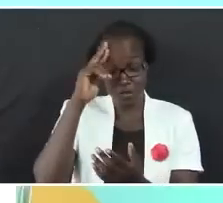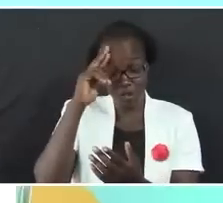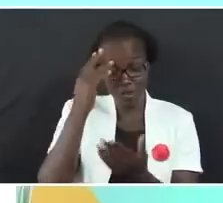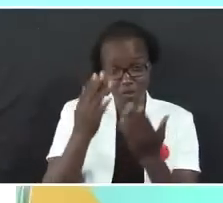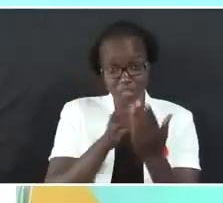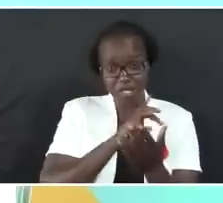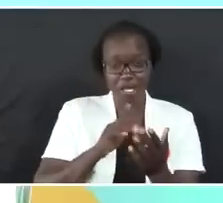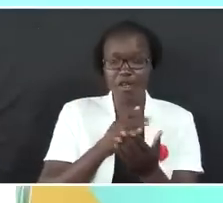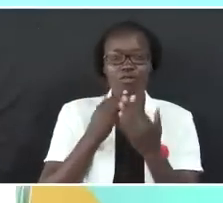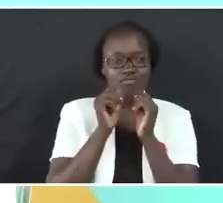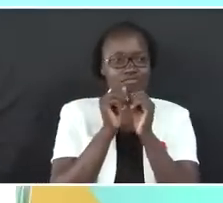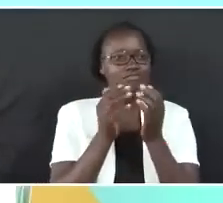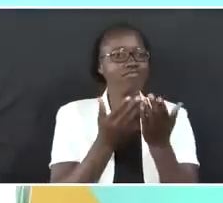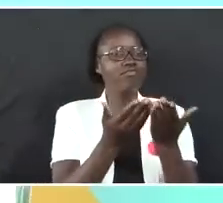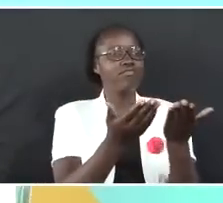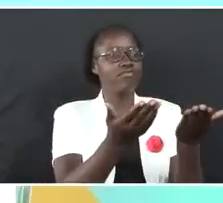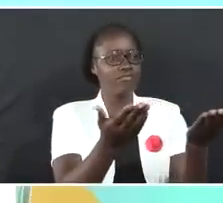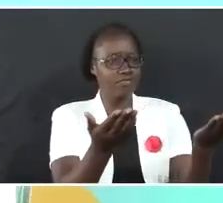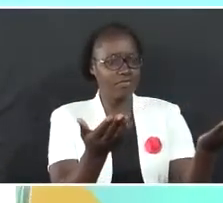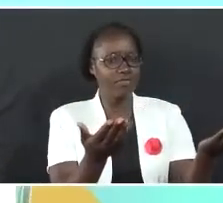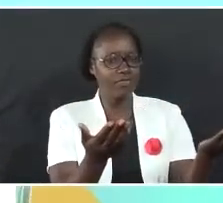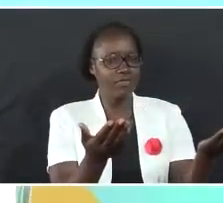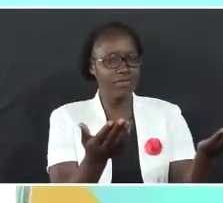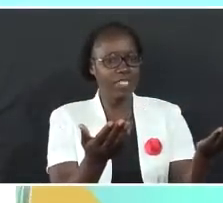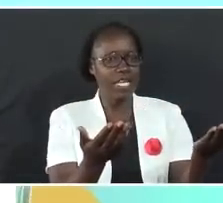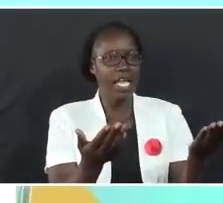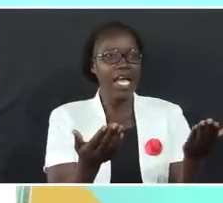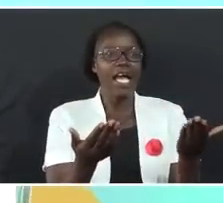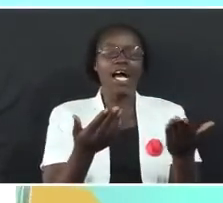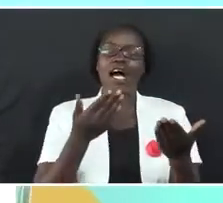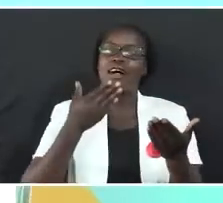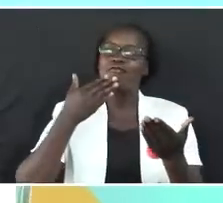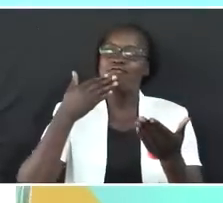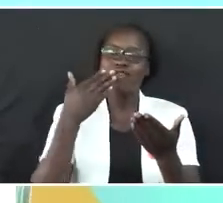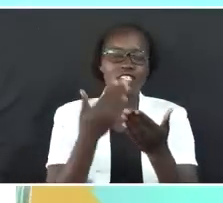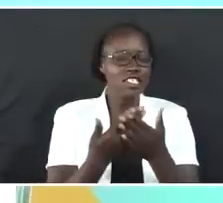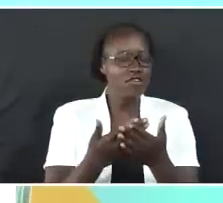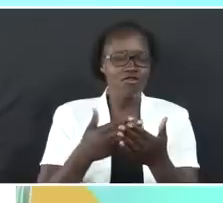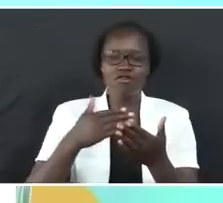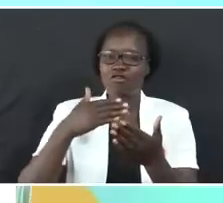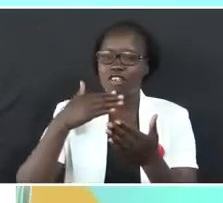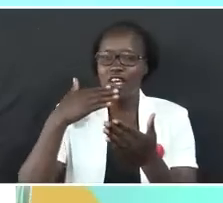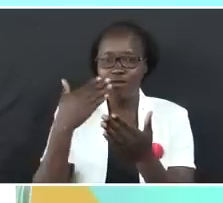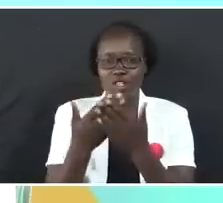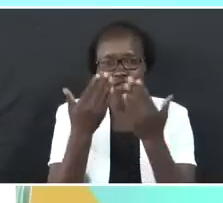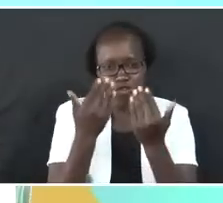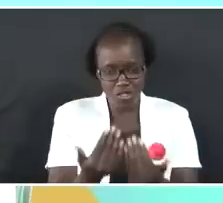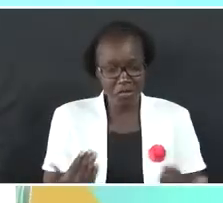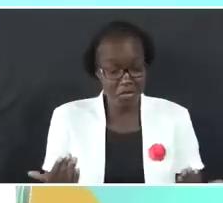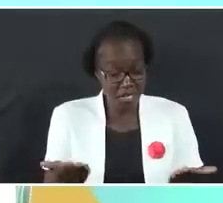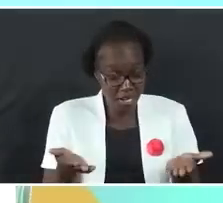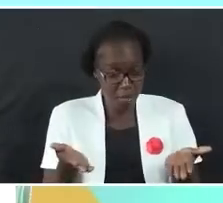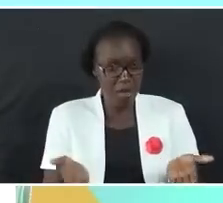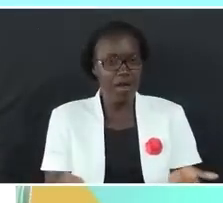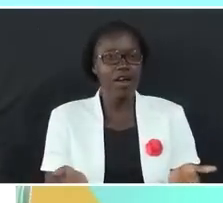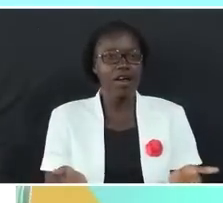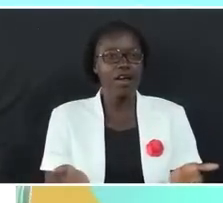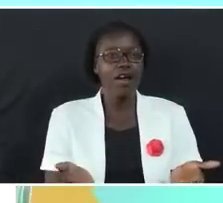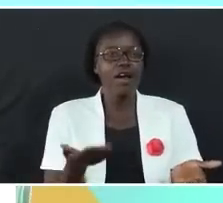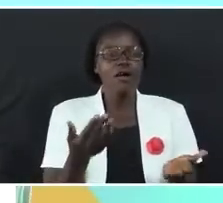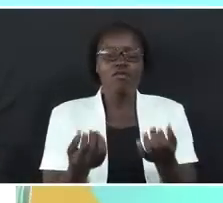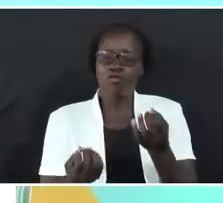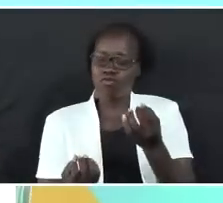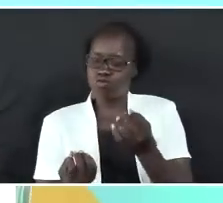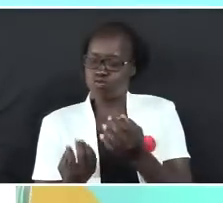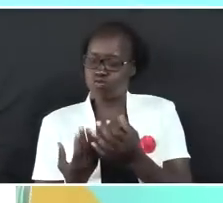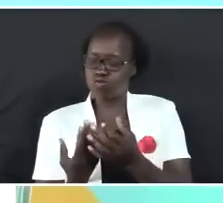the Lord bless you. I am grateful for our children. May you grow